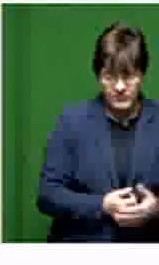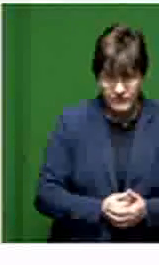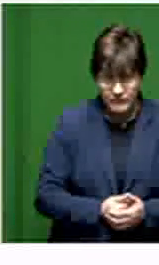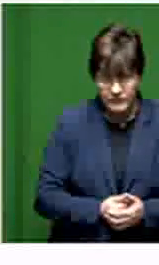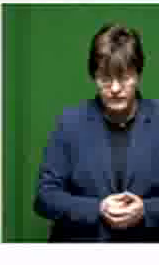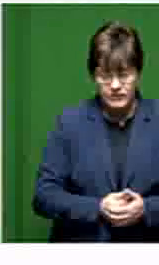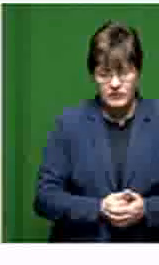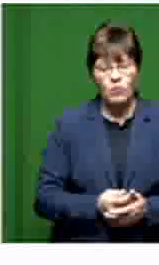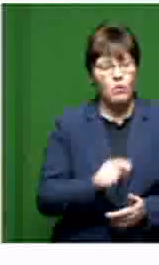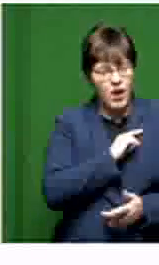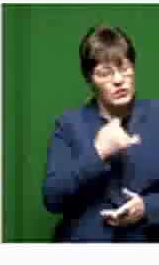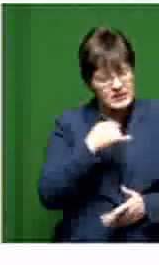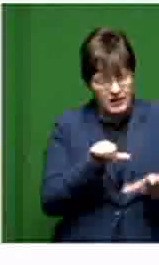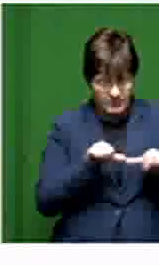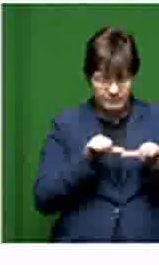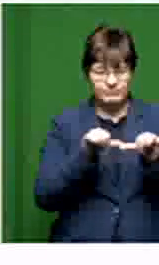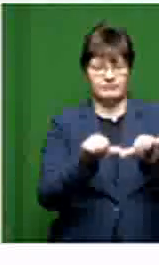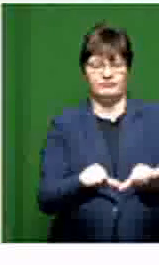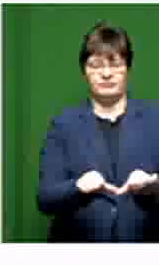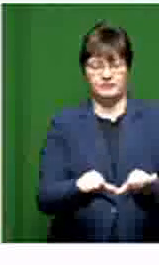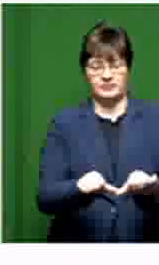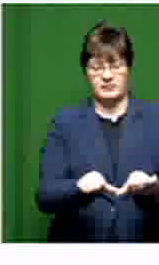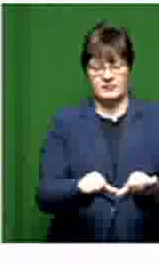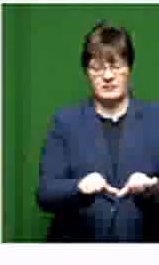still maintaining our